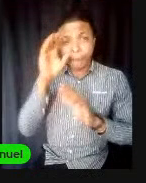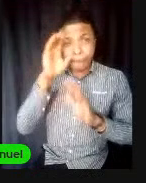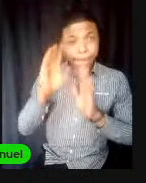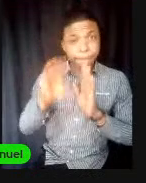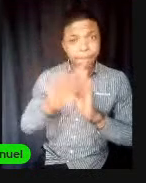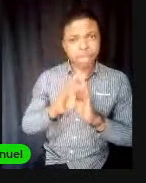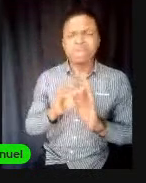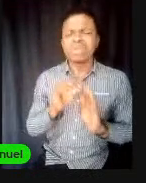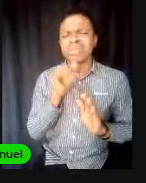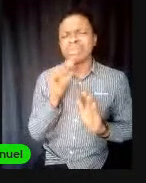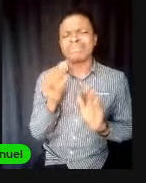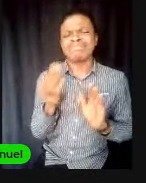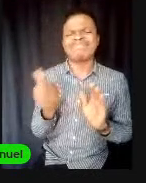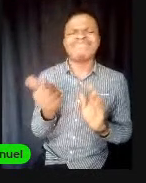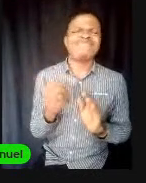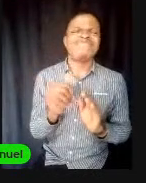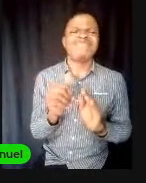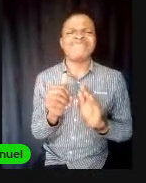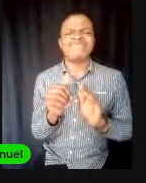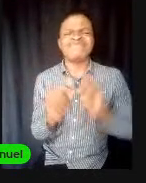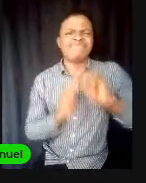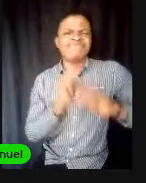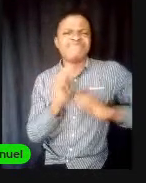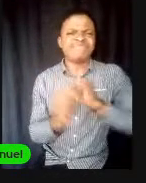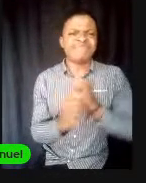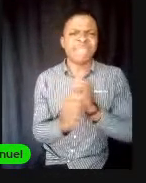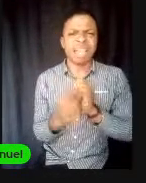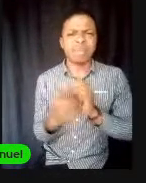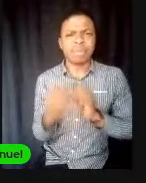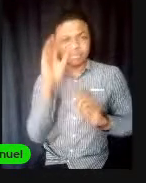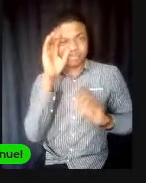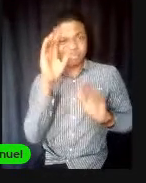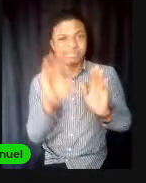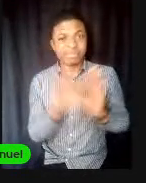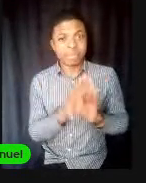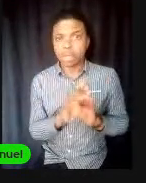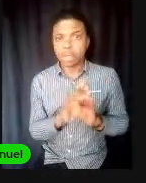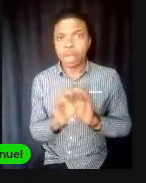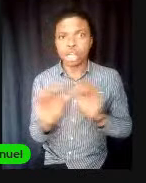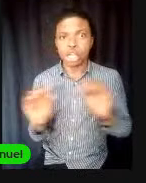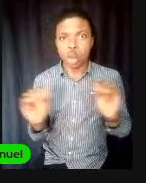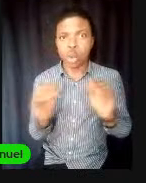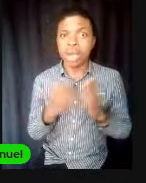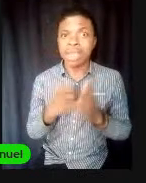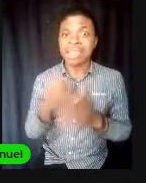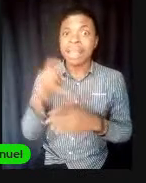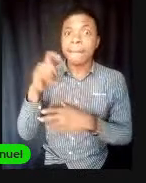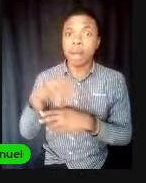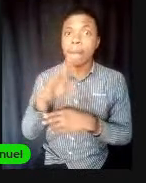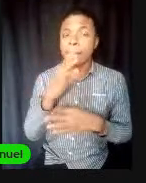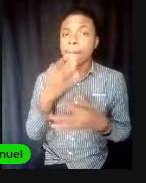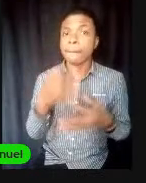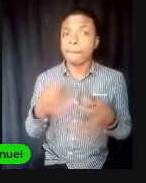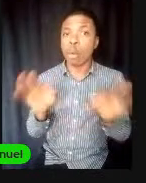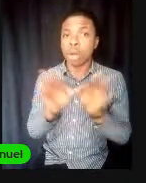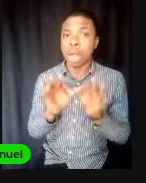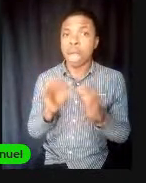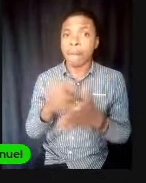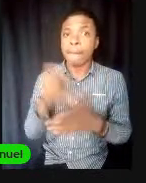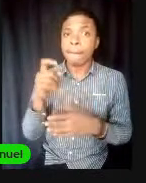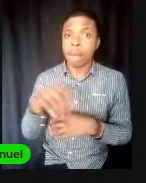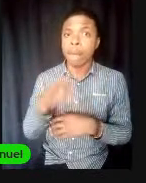make. It should be useful, and you are to communicate a message using the